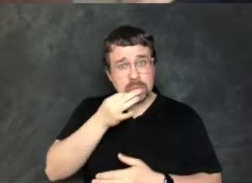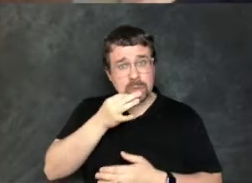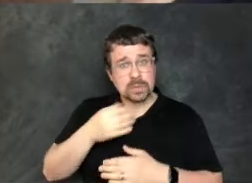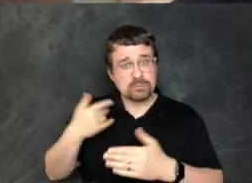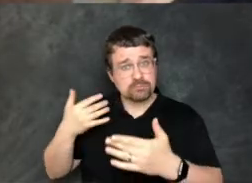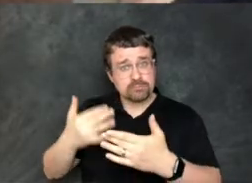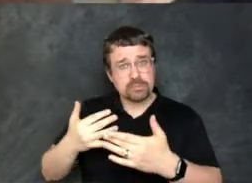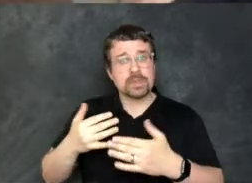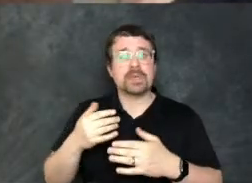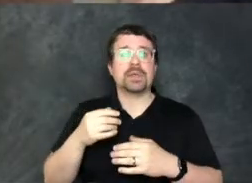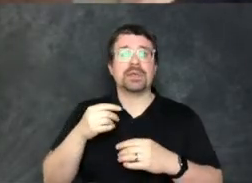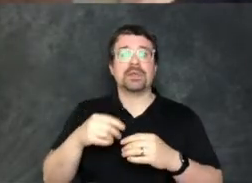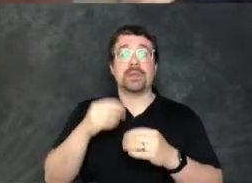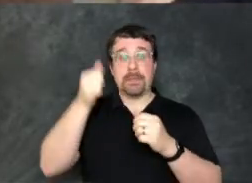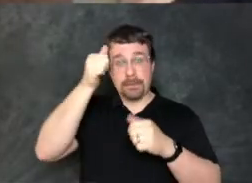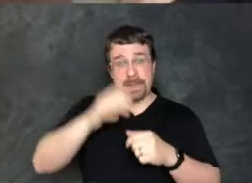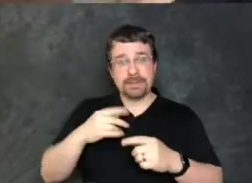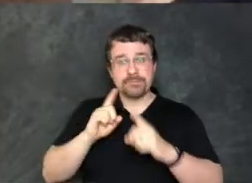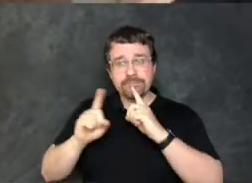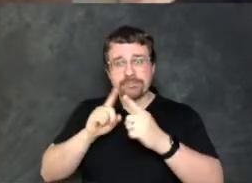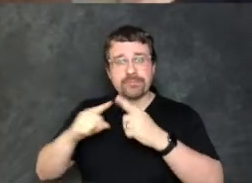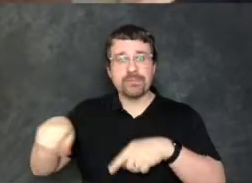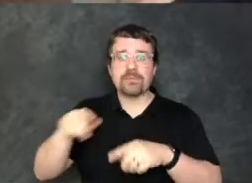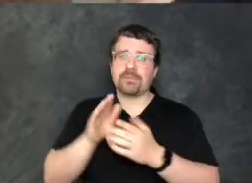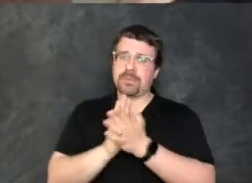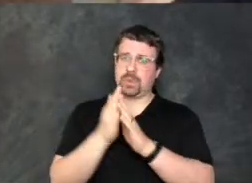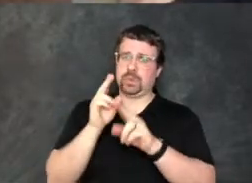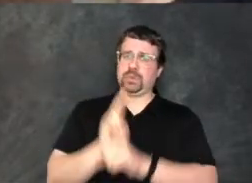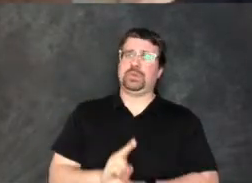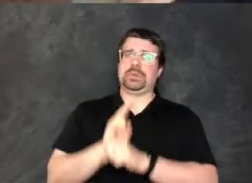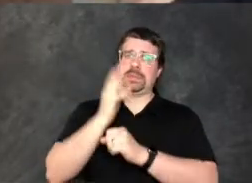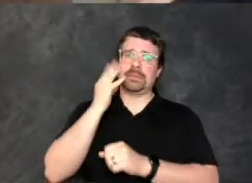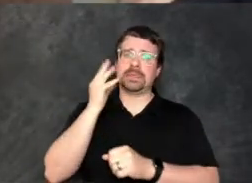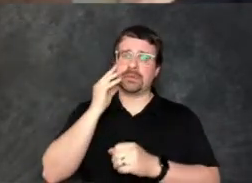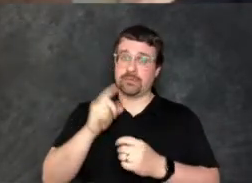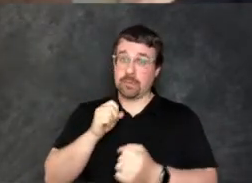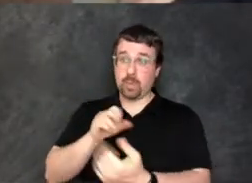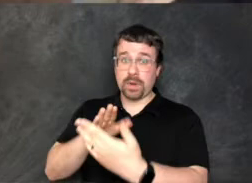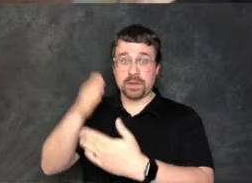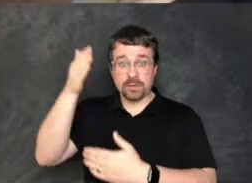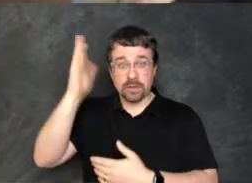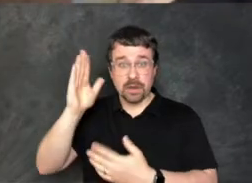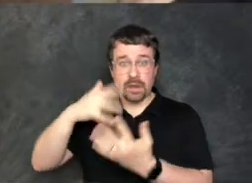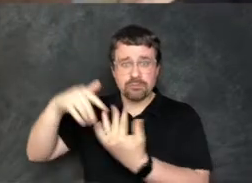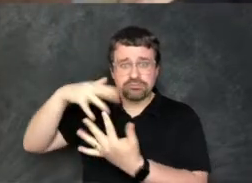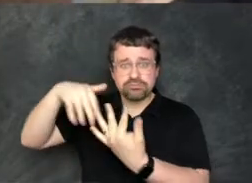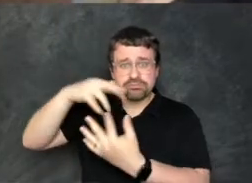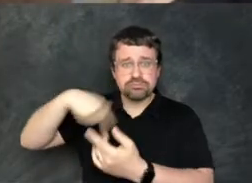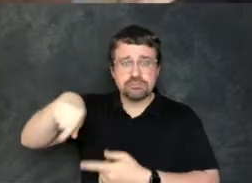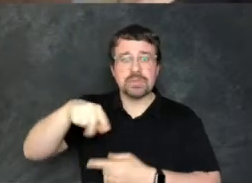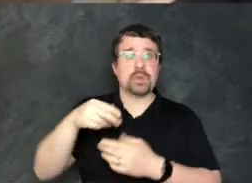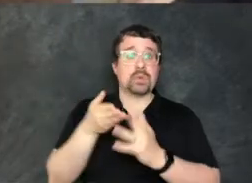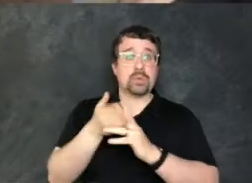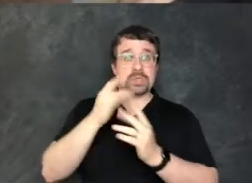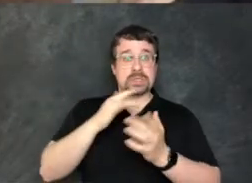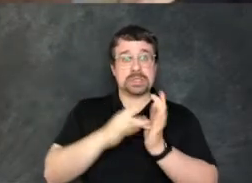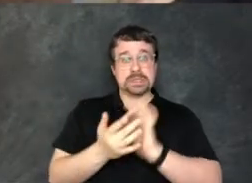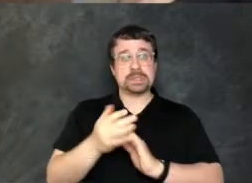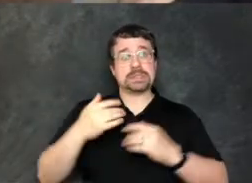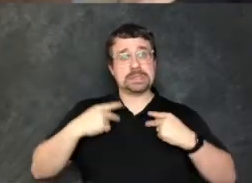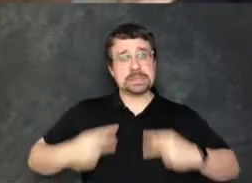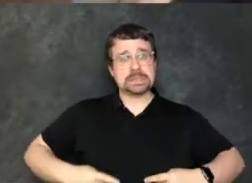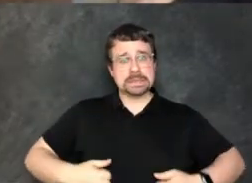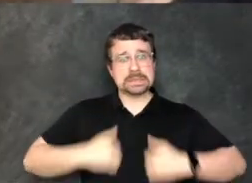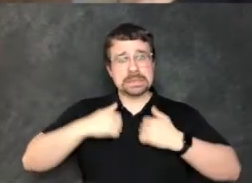of his death. The men to whom he speaks have become very used to experiencing the very presence of God